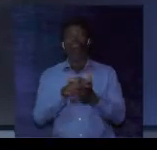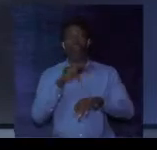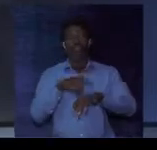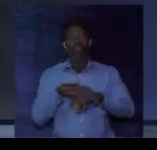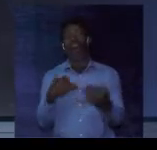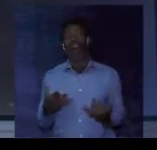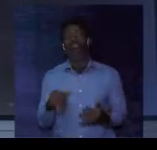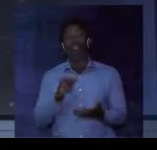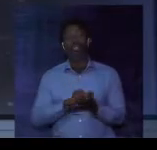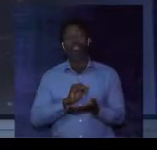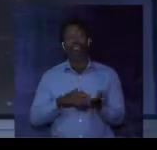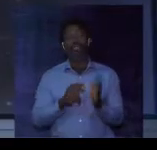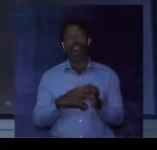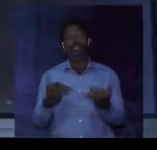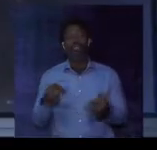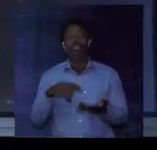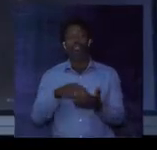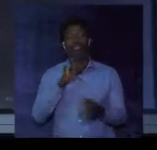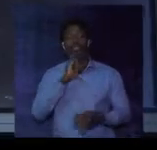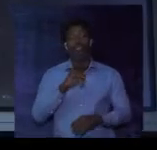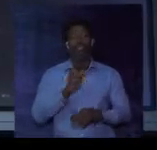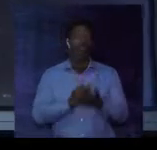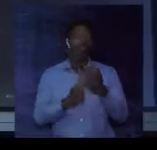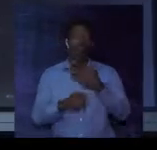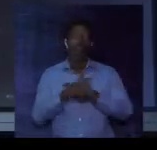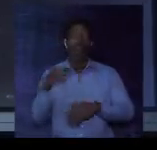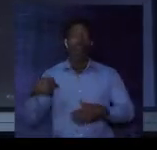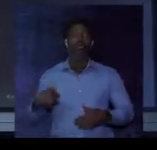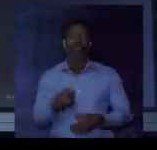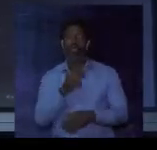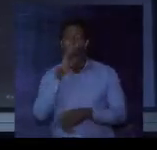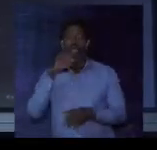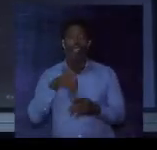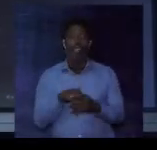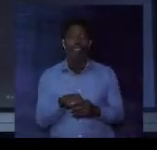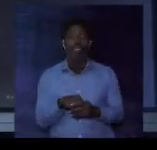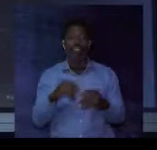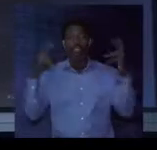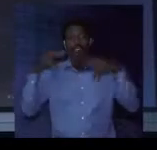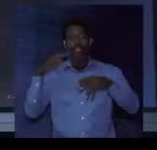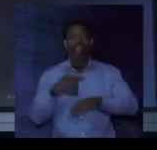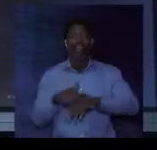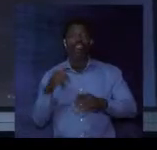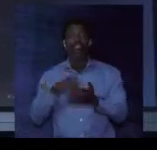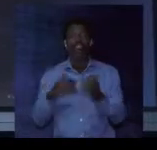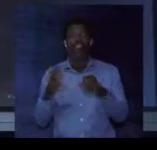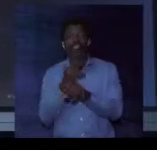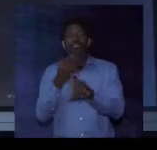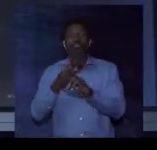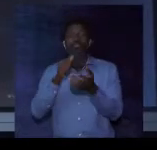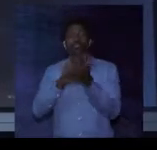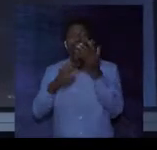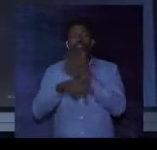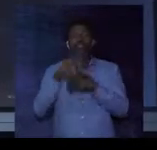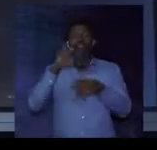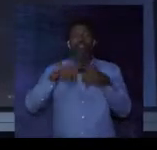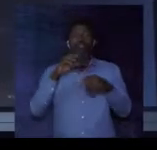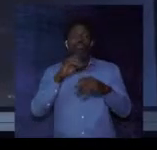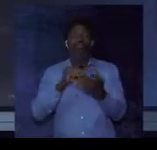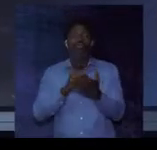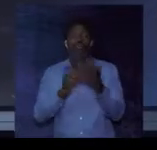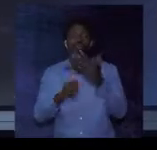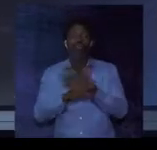period of April to October now, that means now this is August. That means we are in rainy season. It takes from April